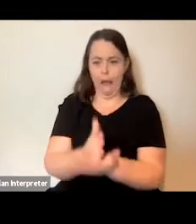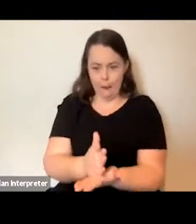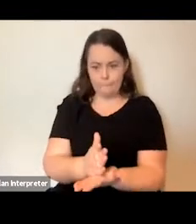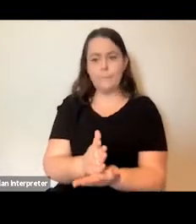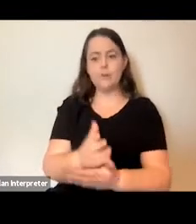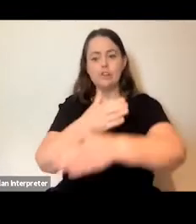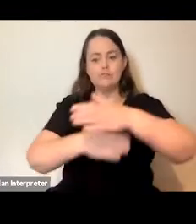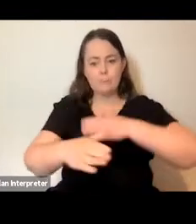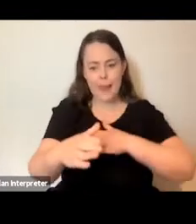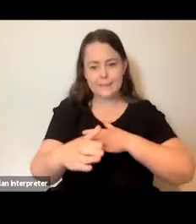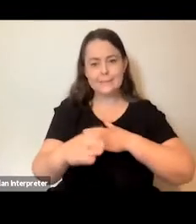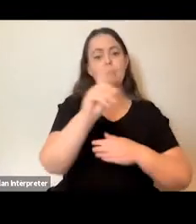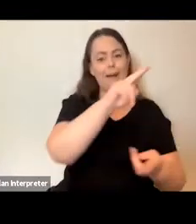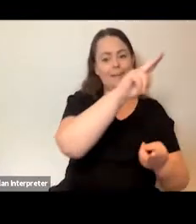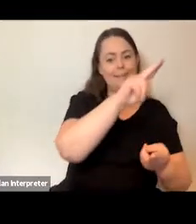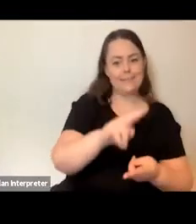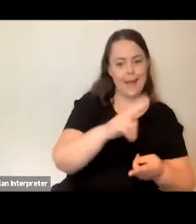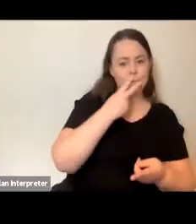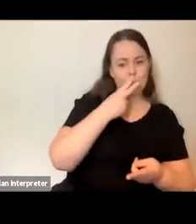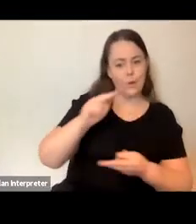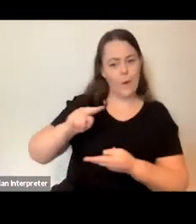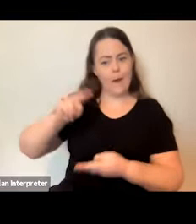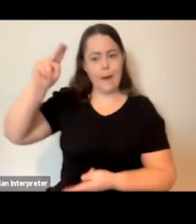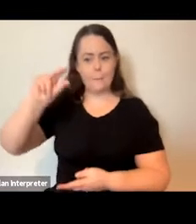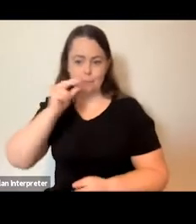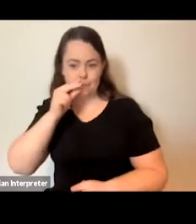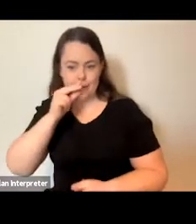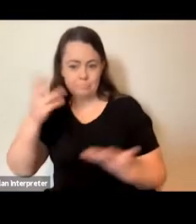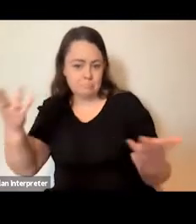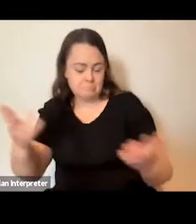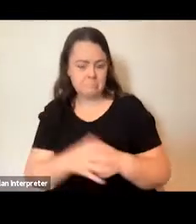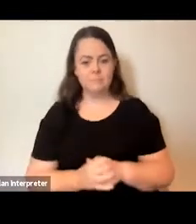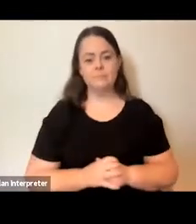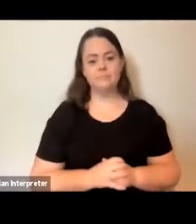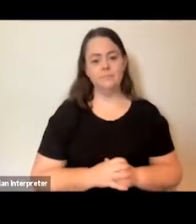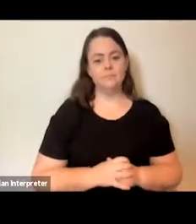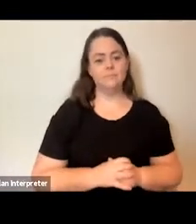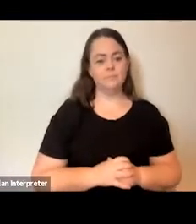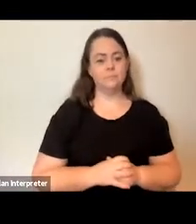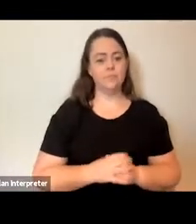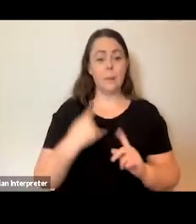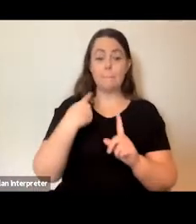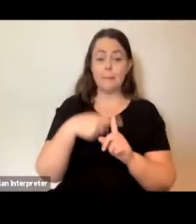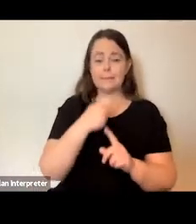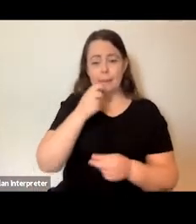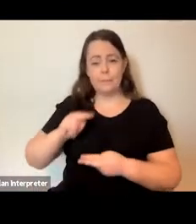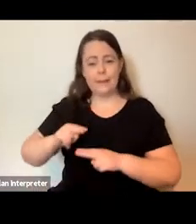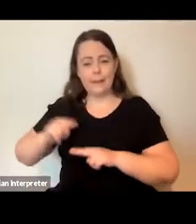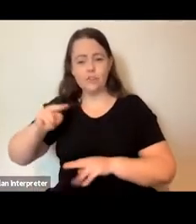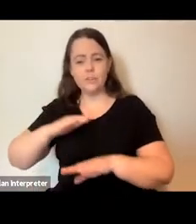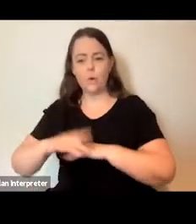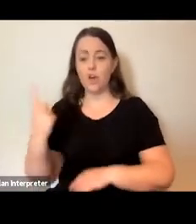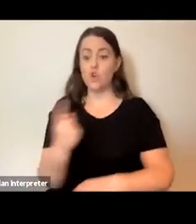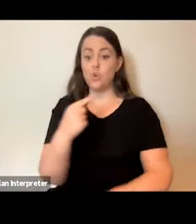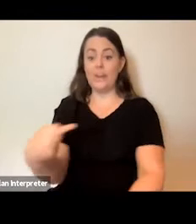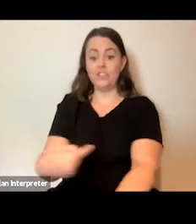also increased. We did see a bit of an increase in e-cigarette use among our sample of people who inject drugs, but really, if we look